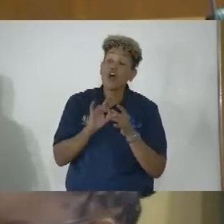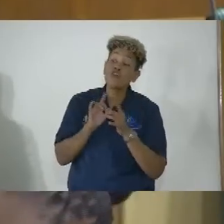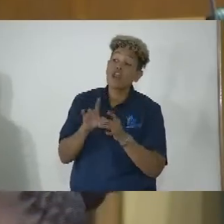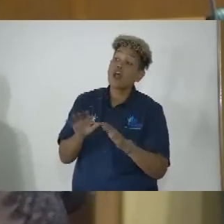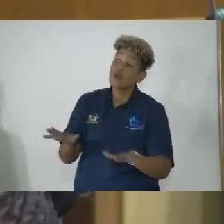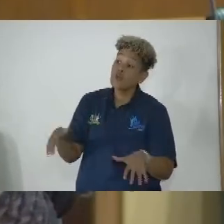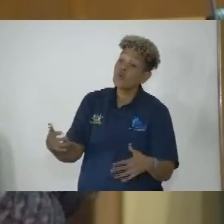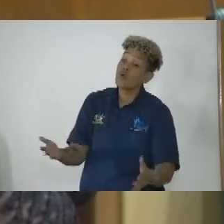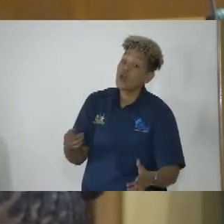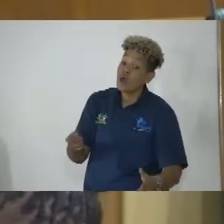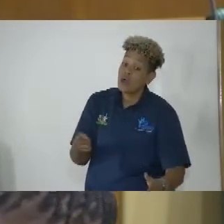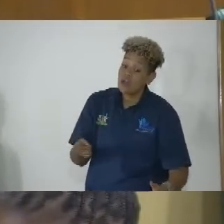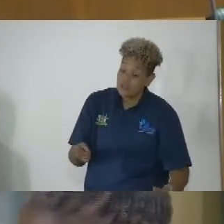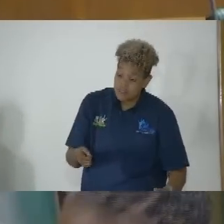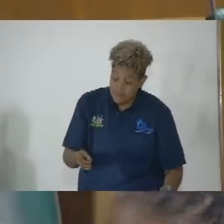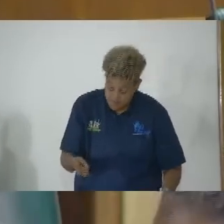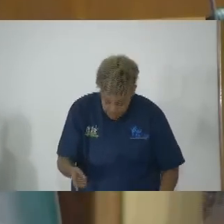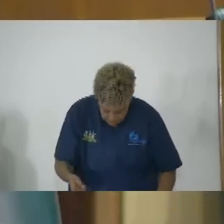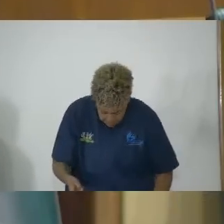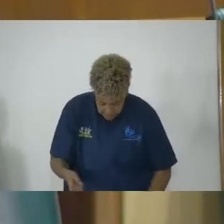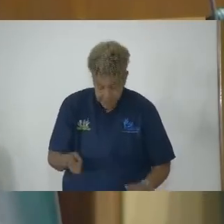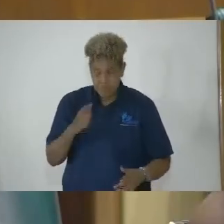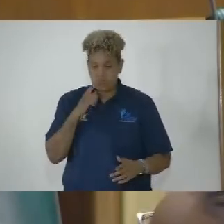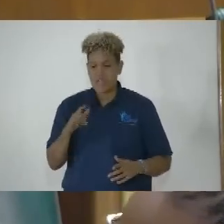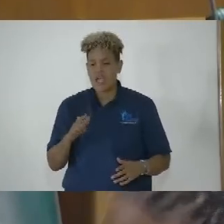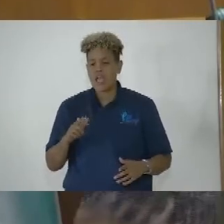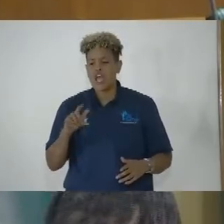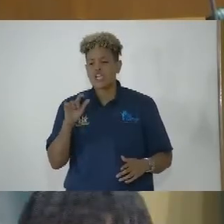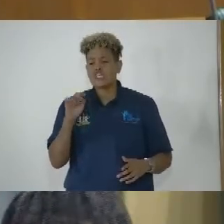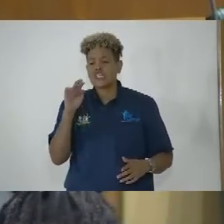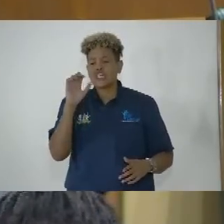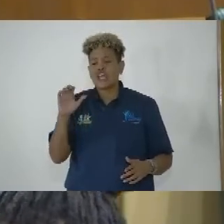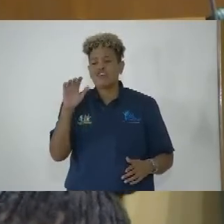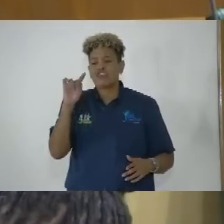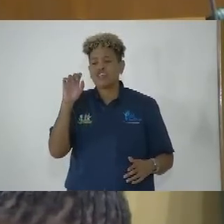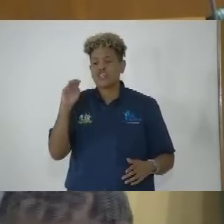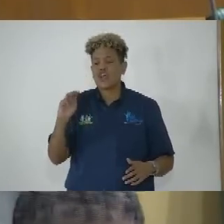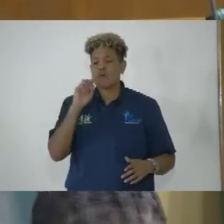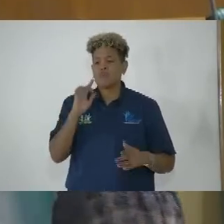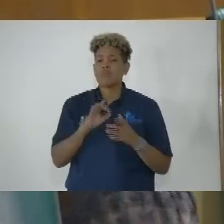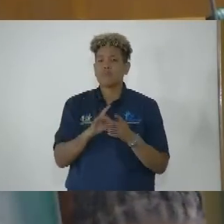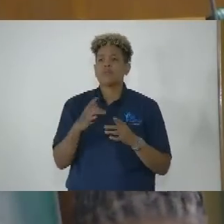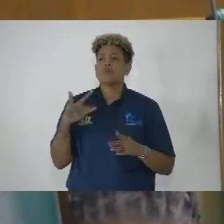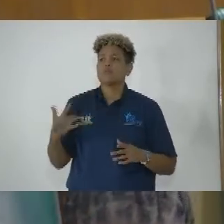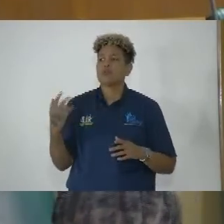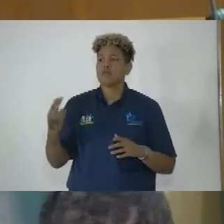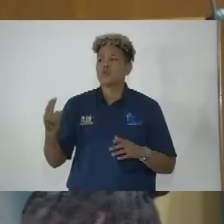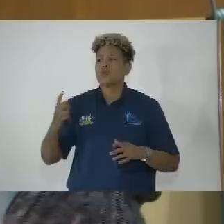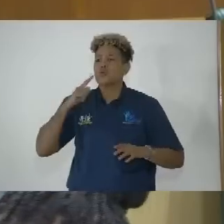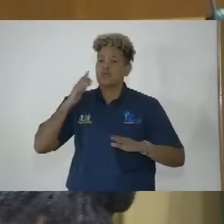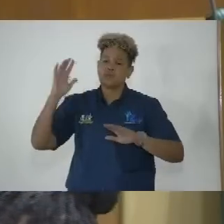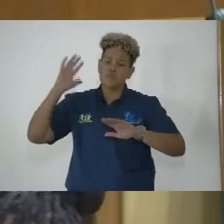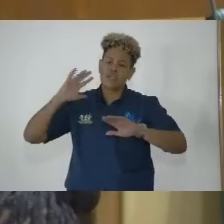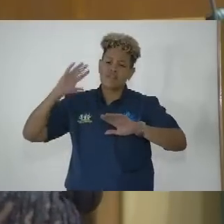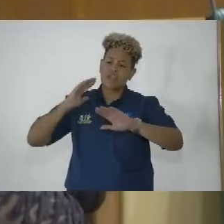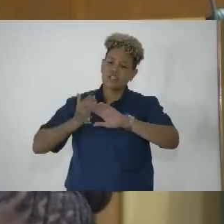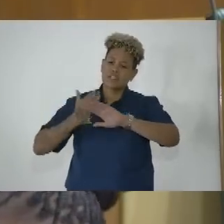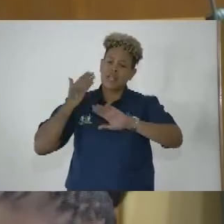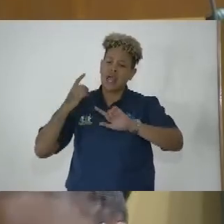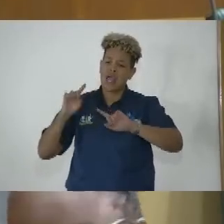about, it is a generic term that has been used previously